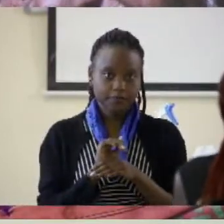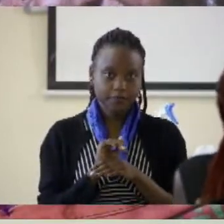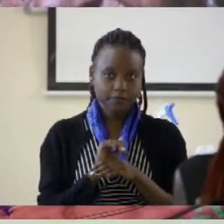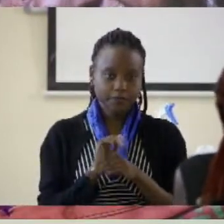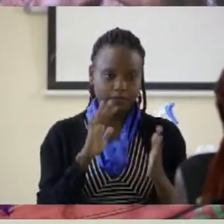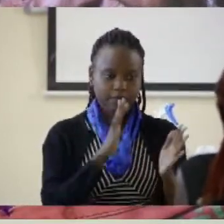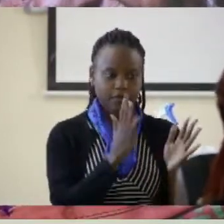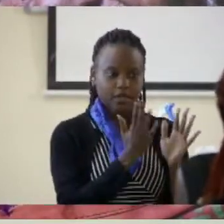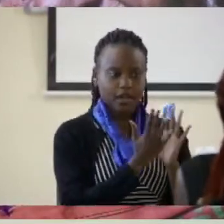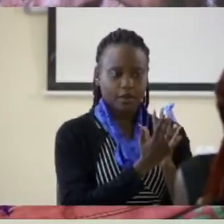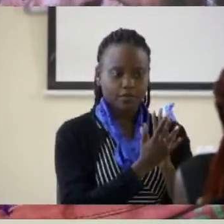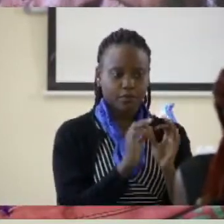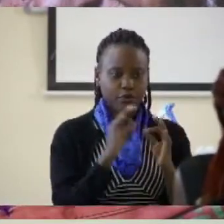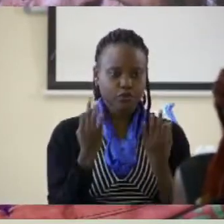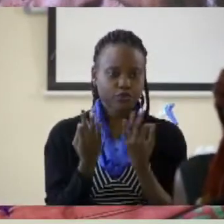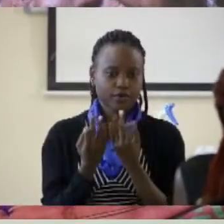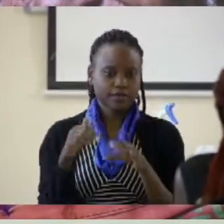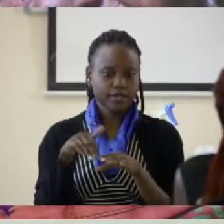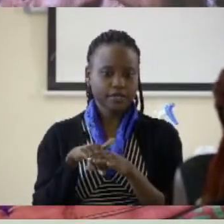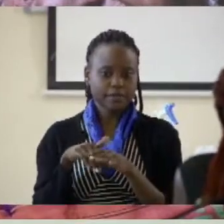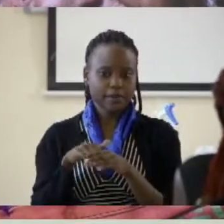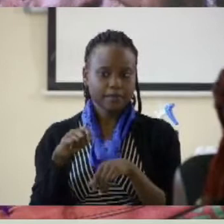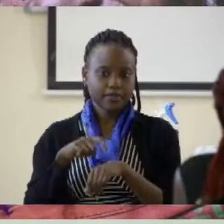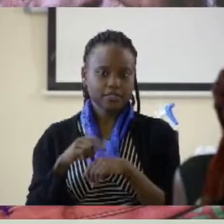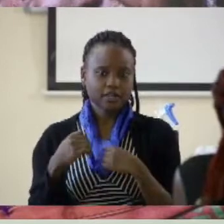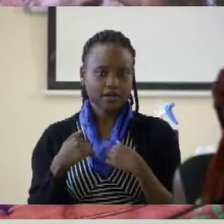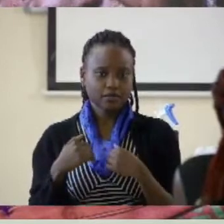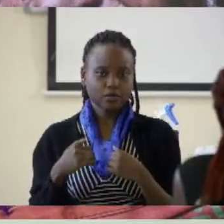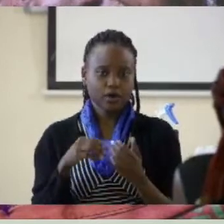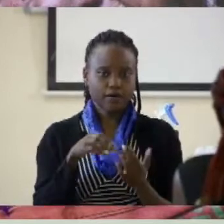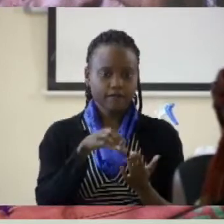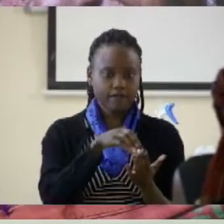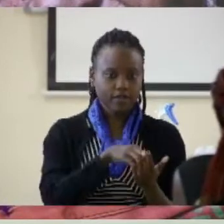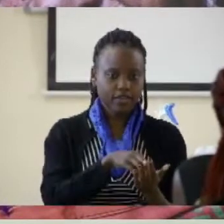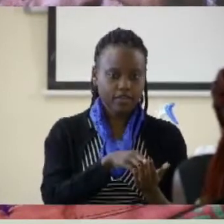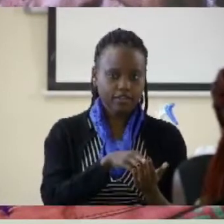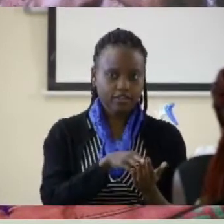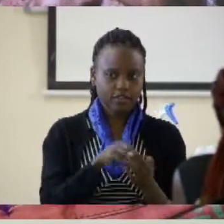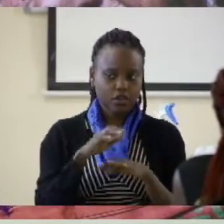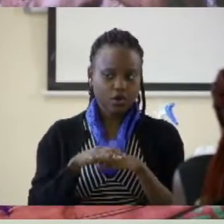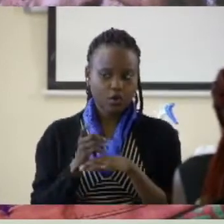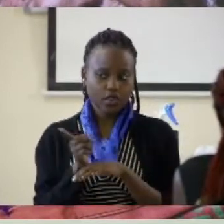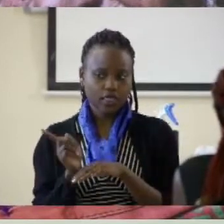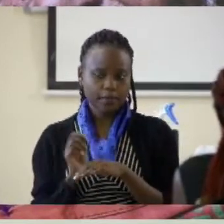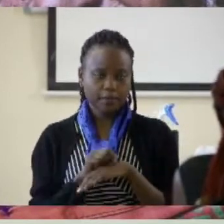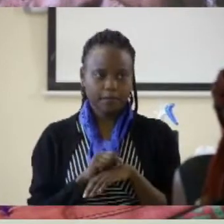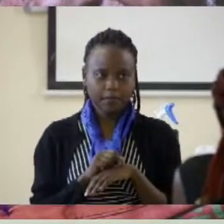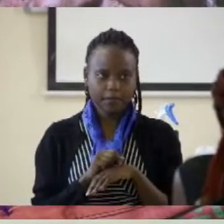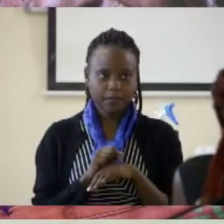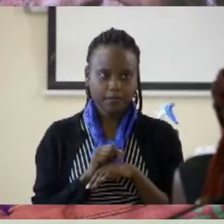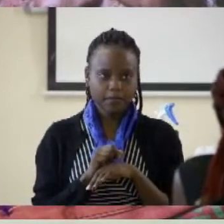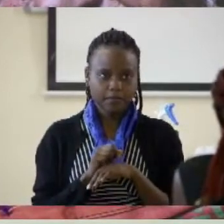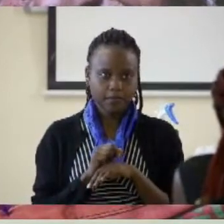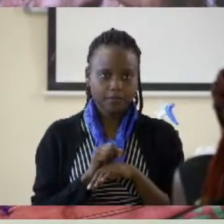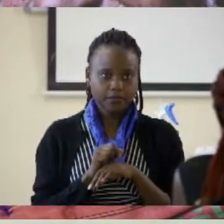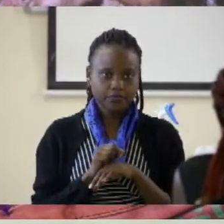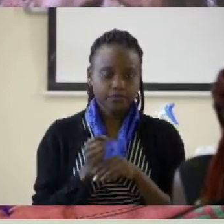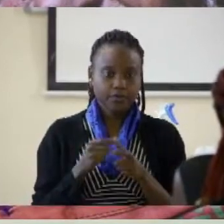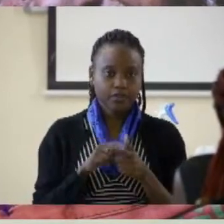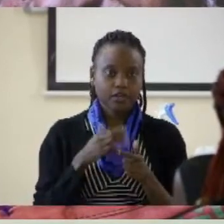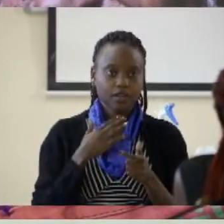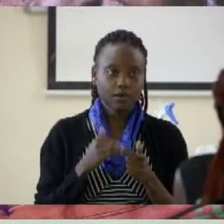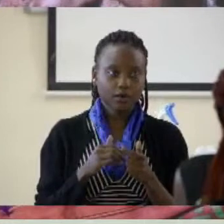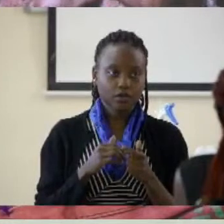approach in-laws when you have won a case against them? Then I want to